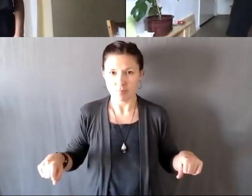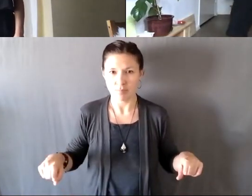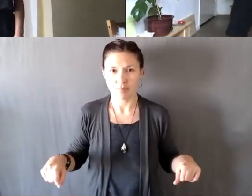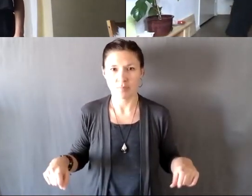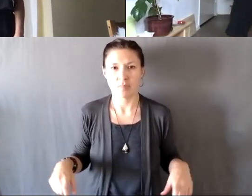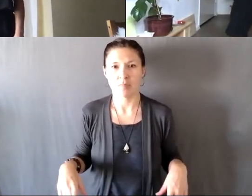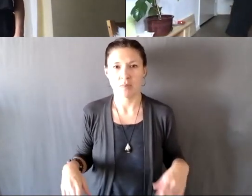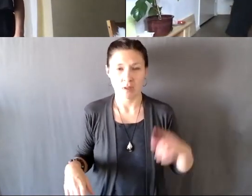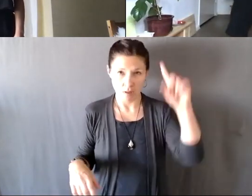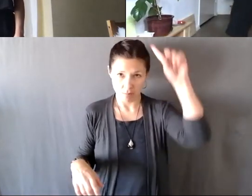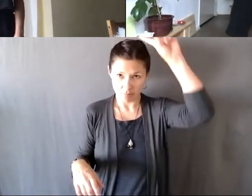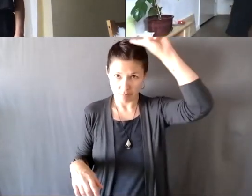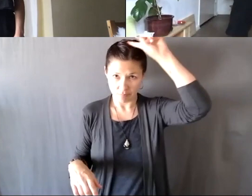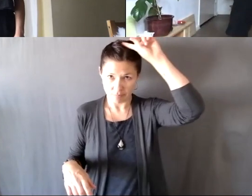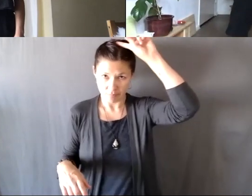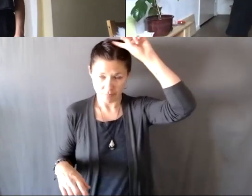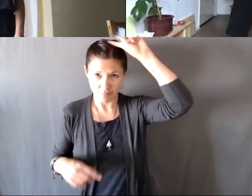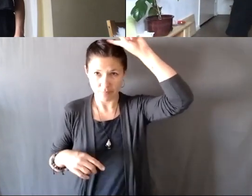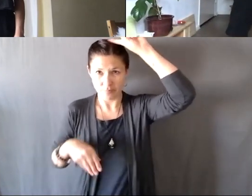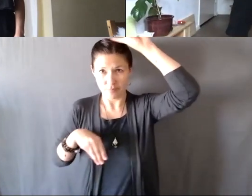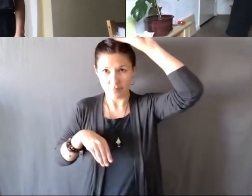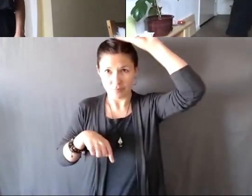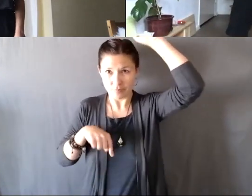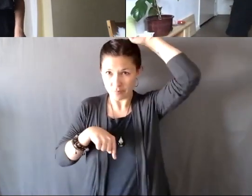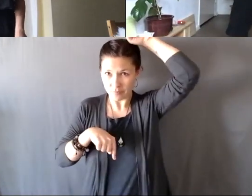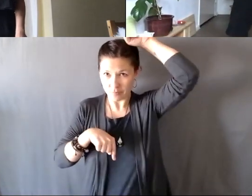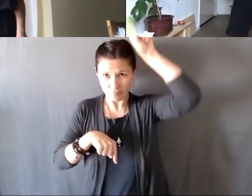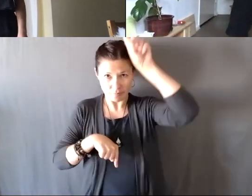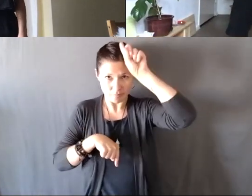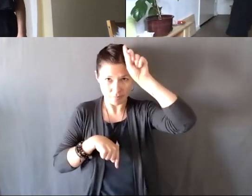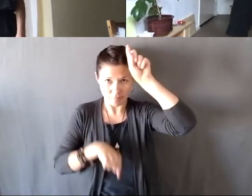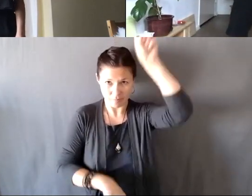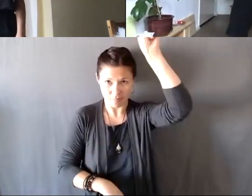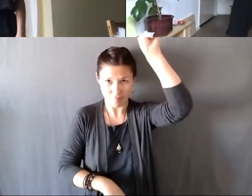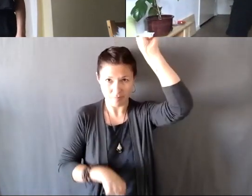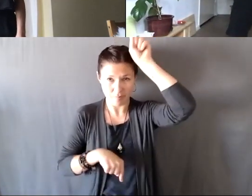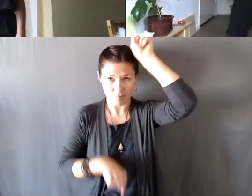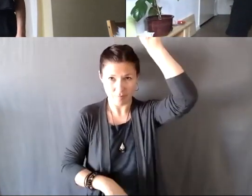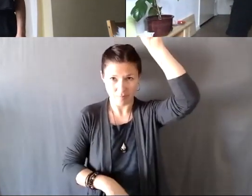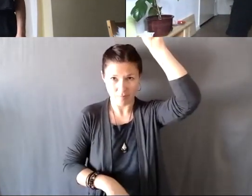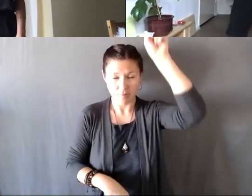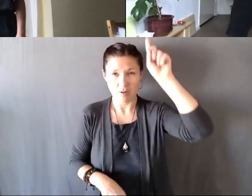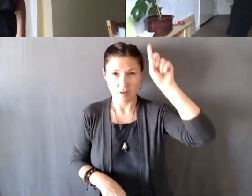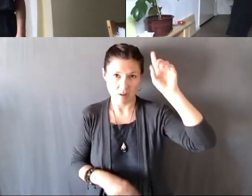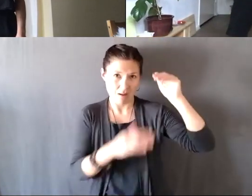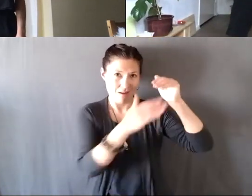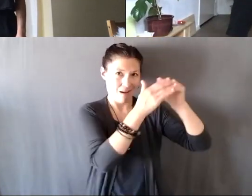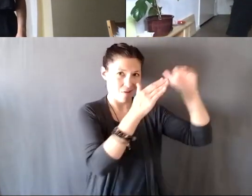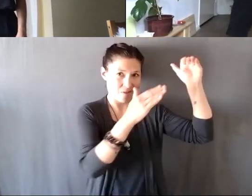way, the point of 100 convergences, reaching up to heaven.